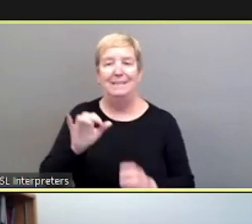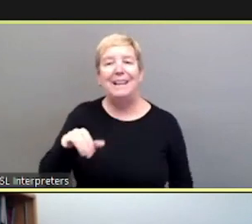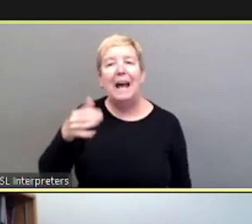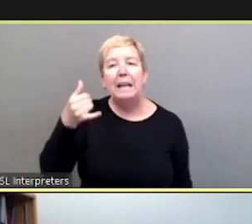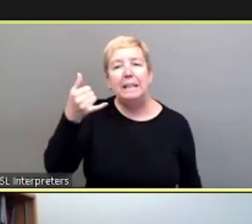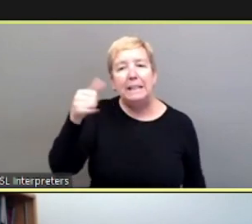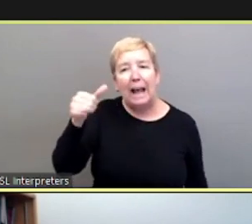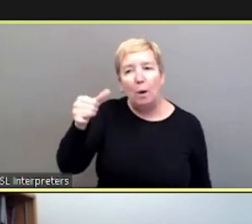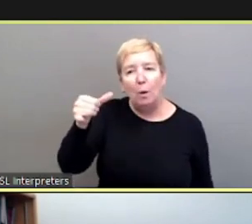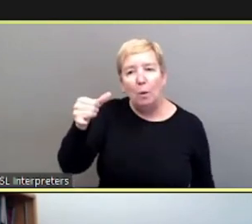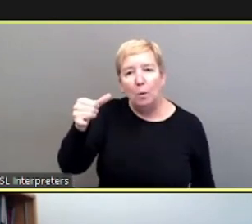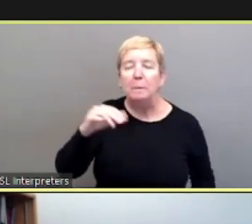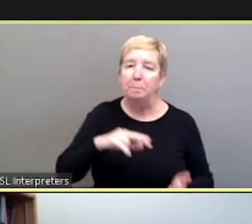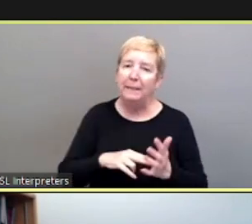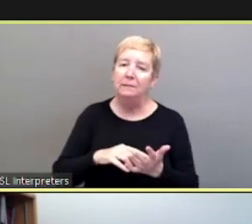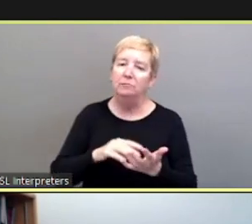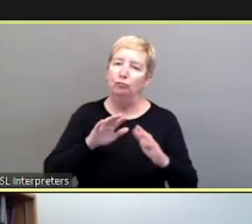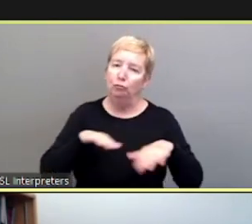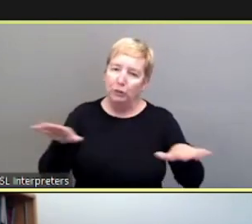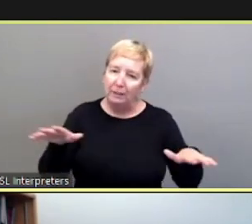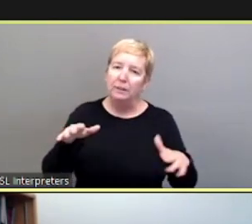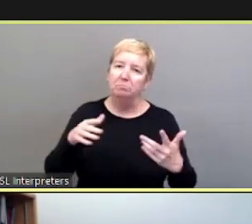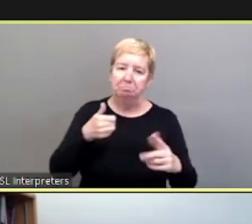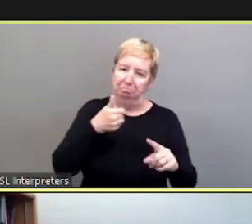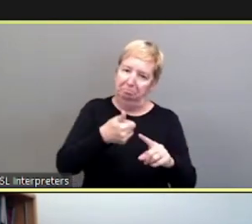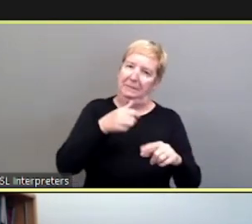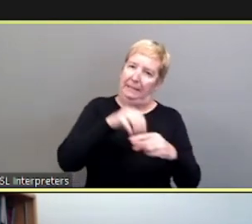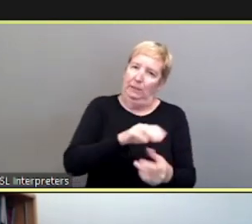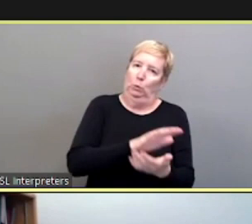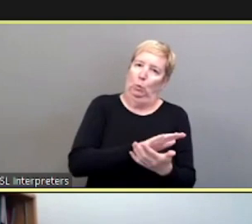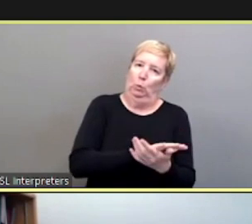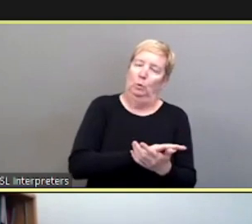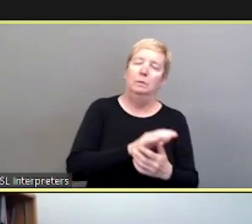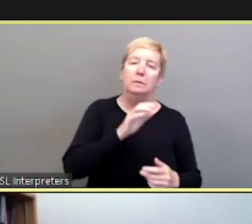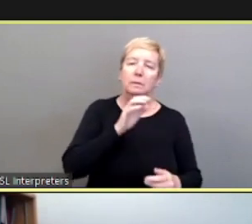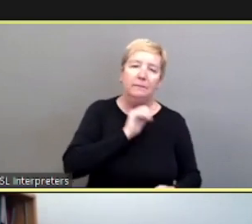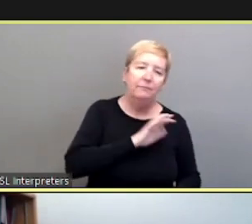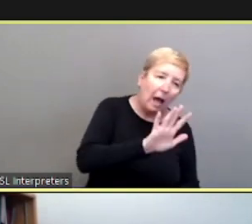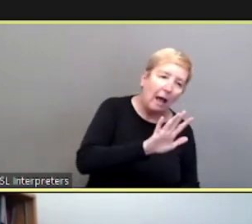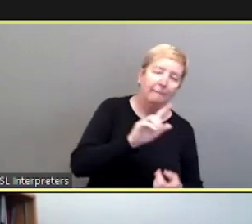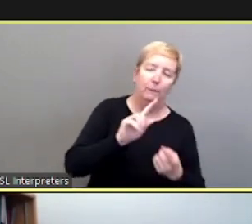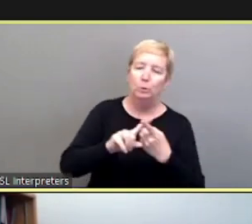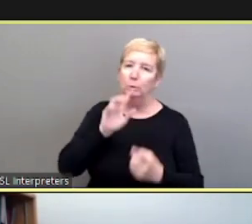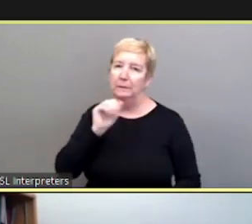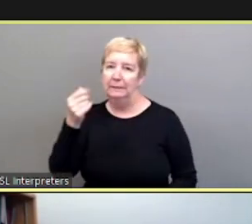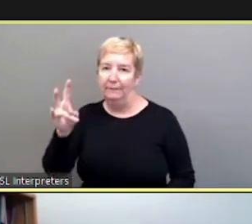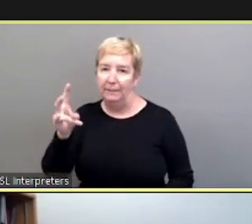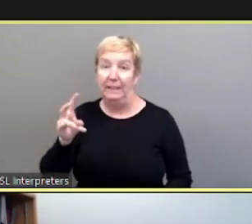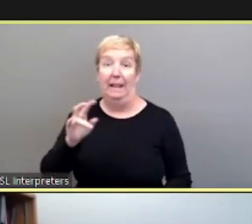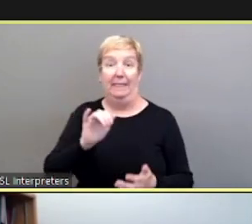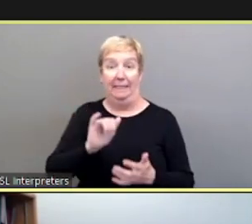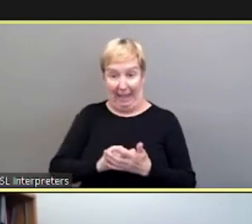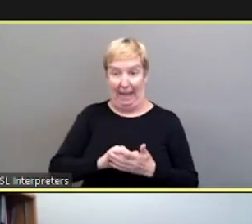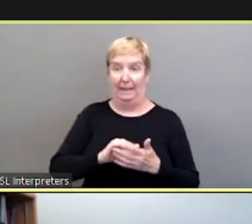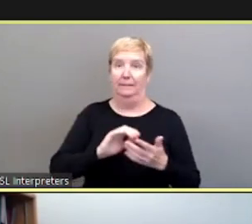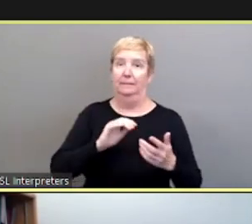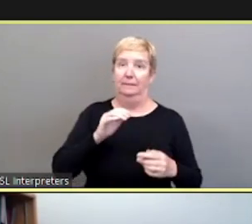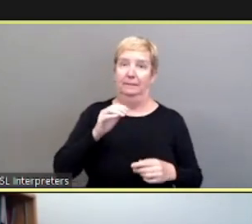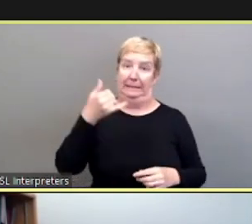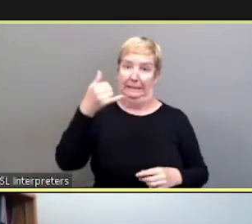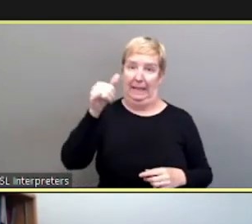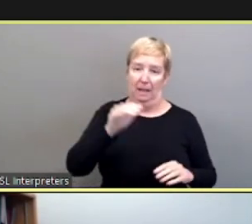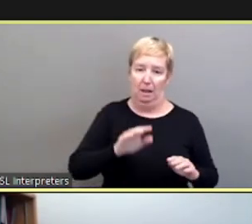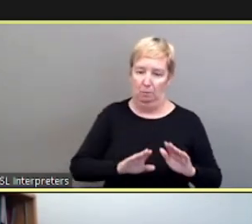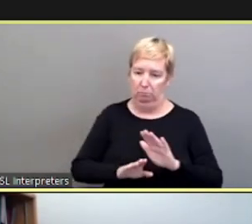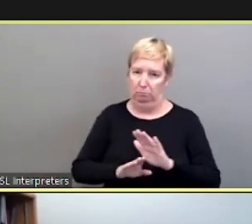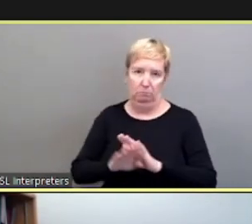is school-age children, age 5 to 17, and you can see that that line is quite high. So case rates